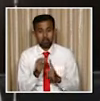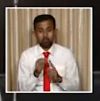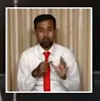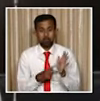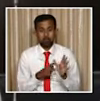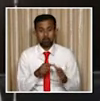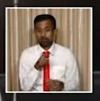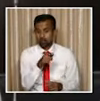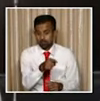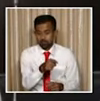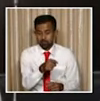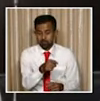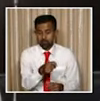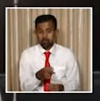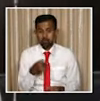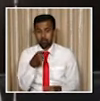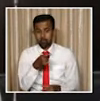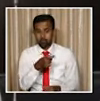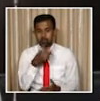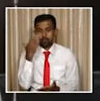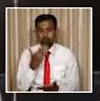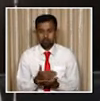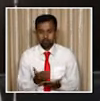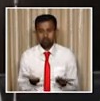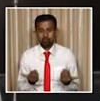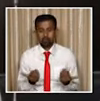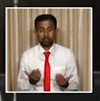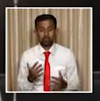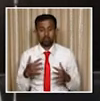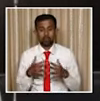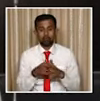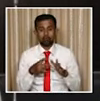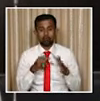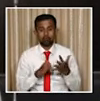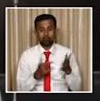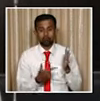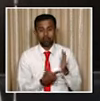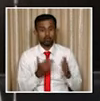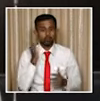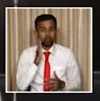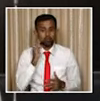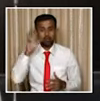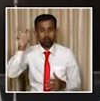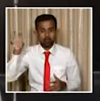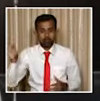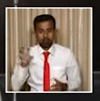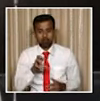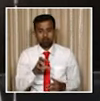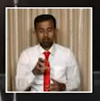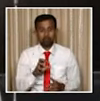appeal to the Western countries, especially the 3 permanent members of the UN Security Council,